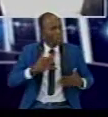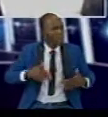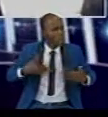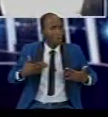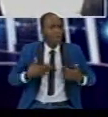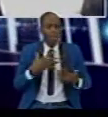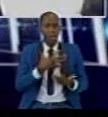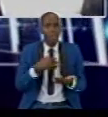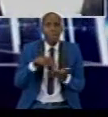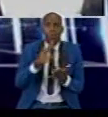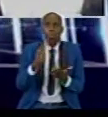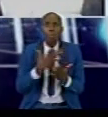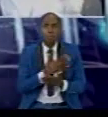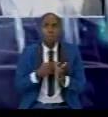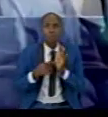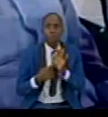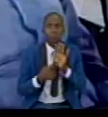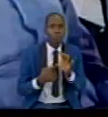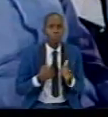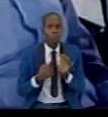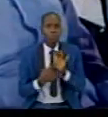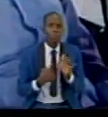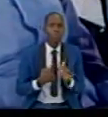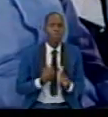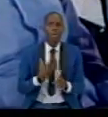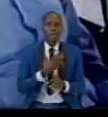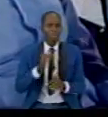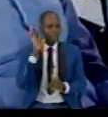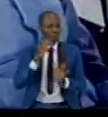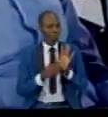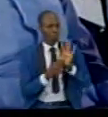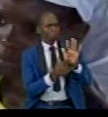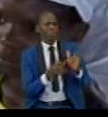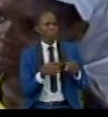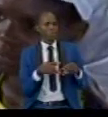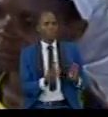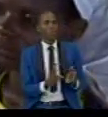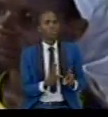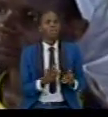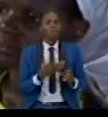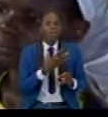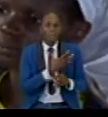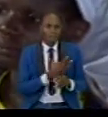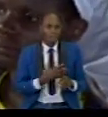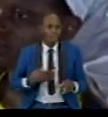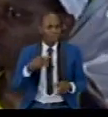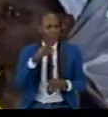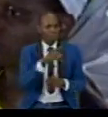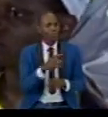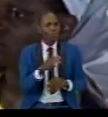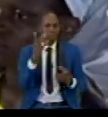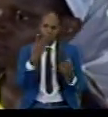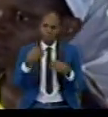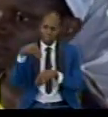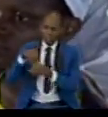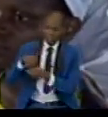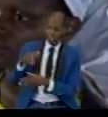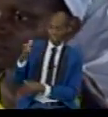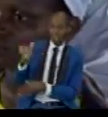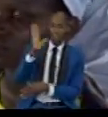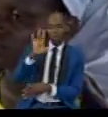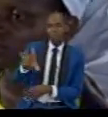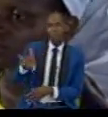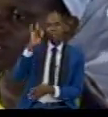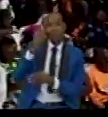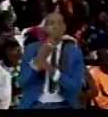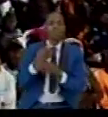say show me the way and I said this and the way okay and you'll find Salvation for your soul in